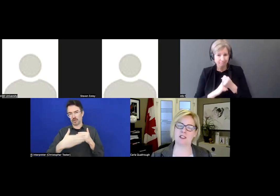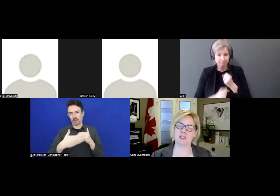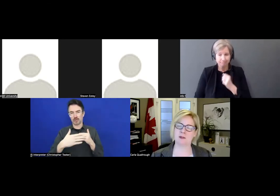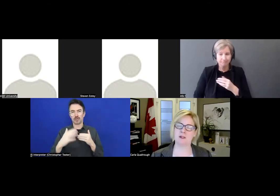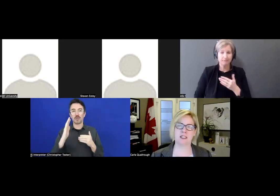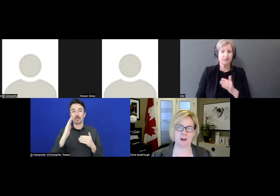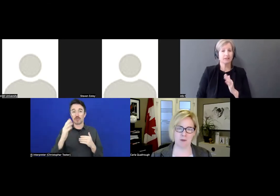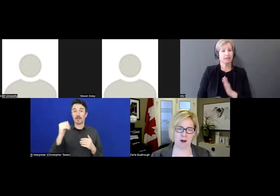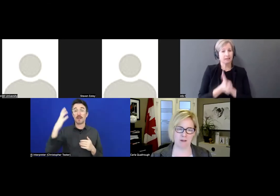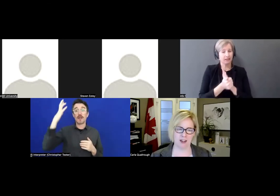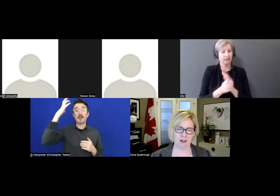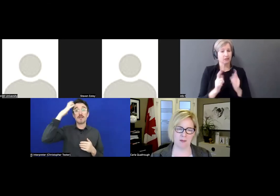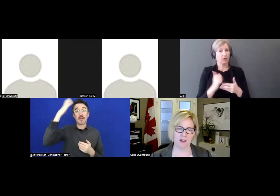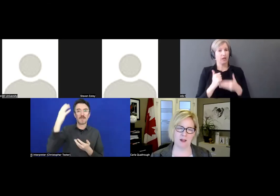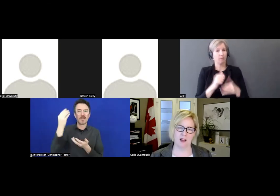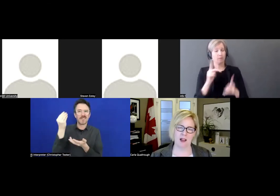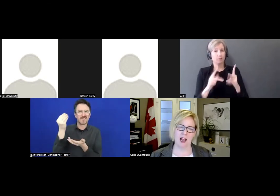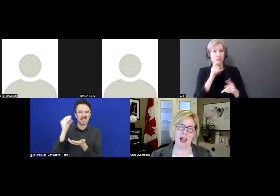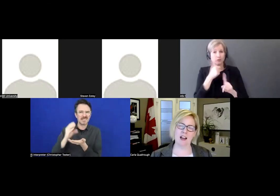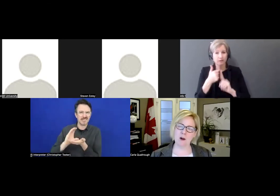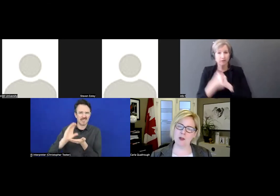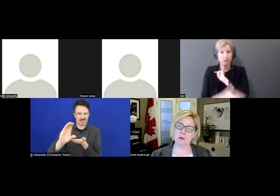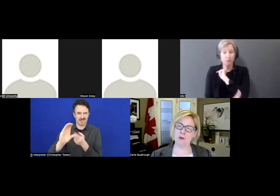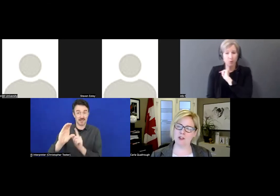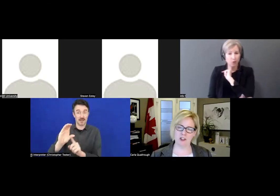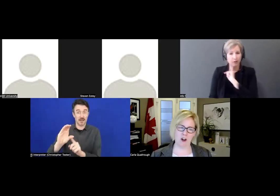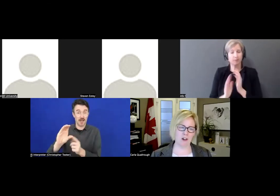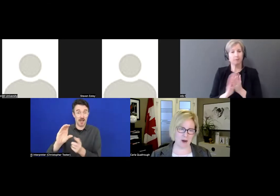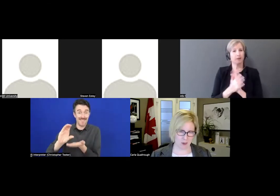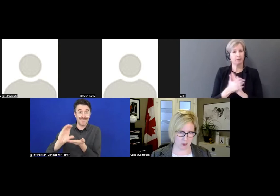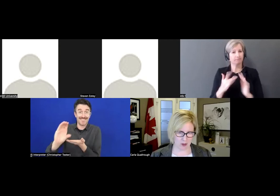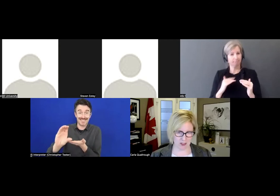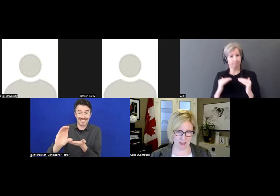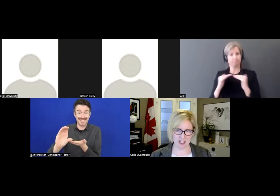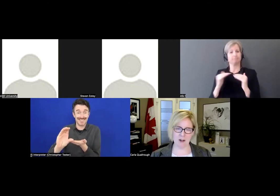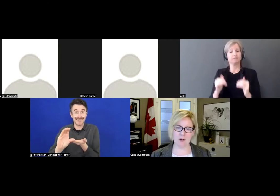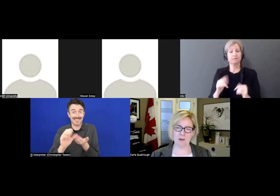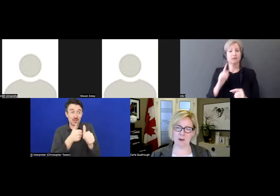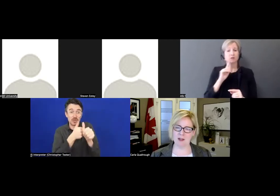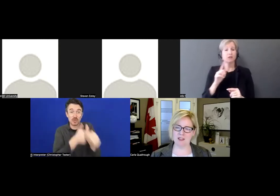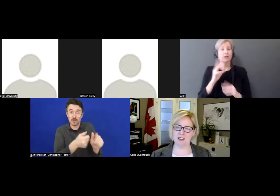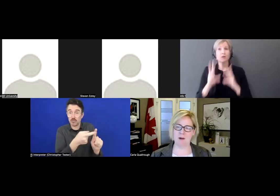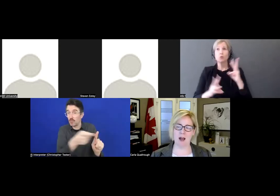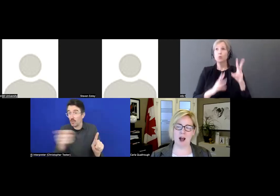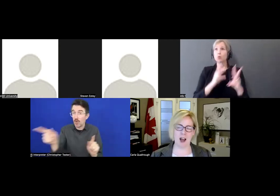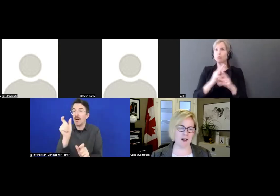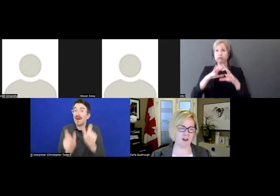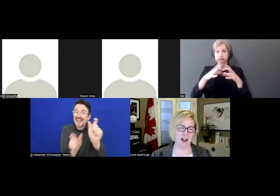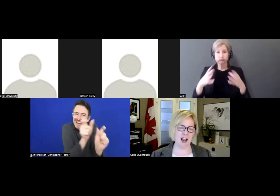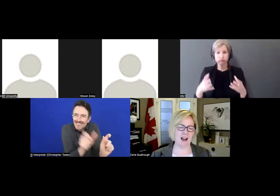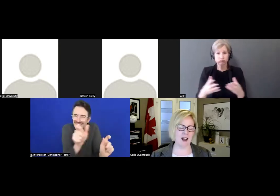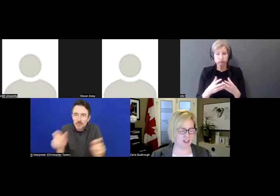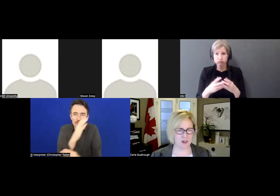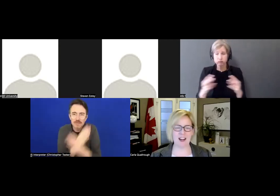with disabilities out of poverty. And I know they will push us all around the world to set new commitments,